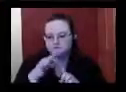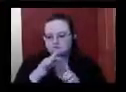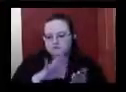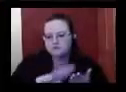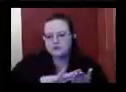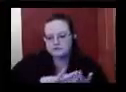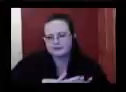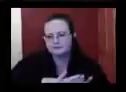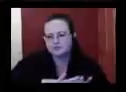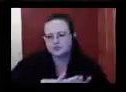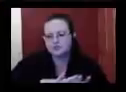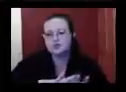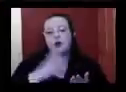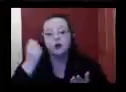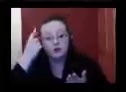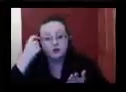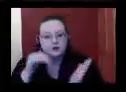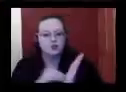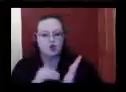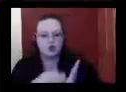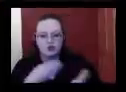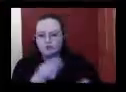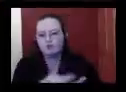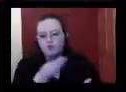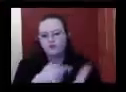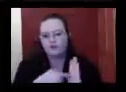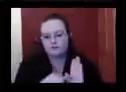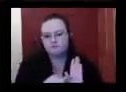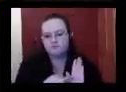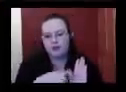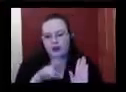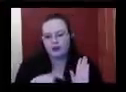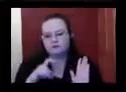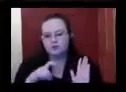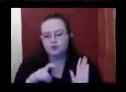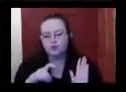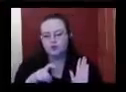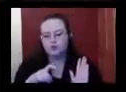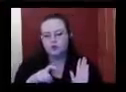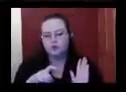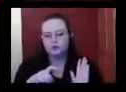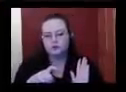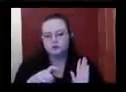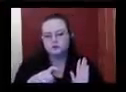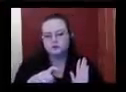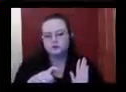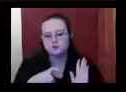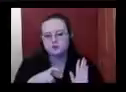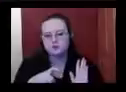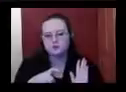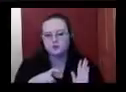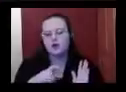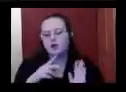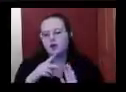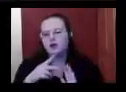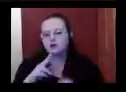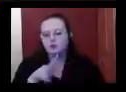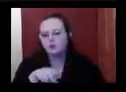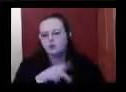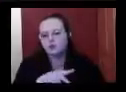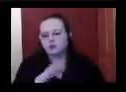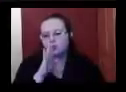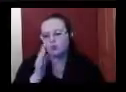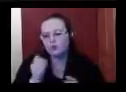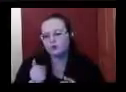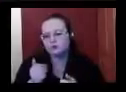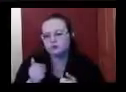to be supported by a healthcare practitioner. Parents and guardians will receive that information from their school principal. And it's important